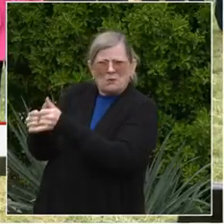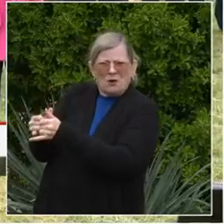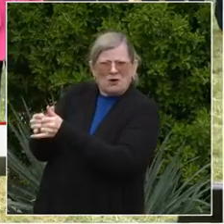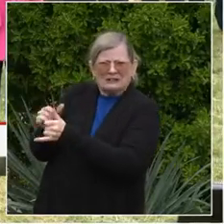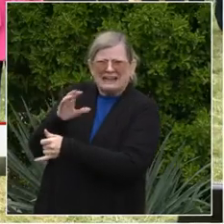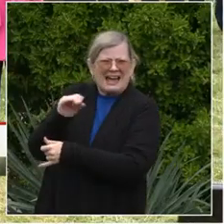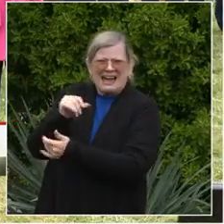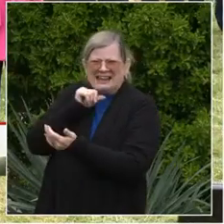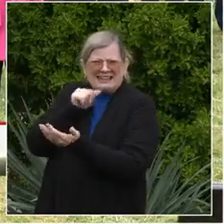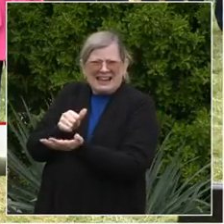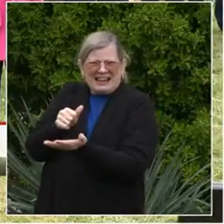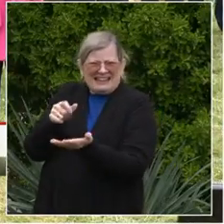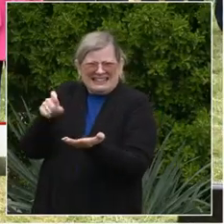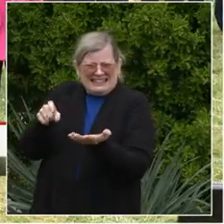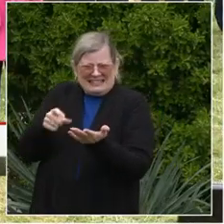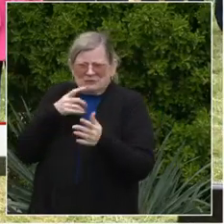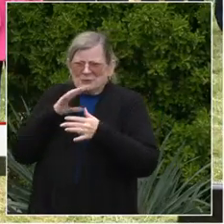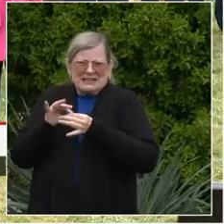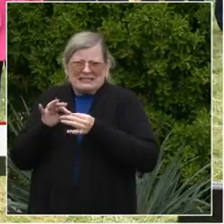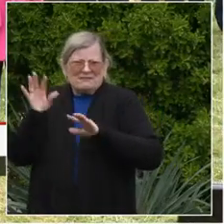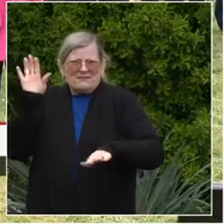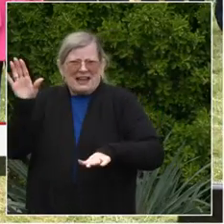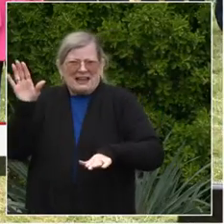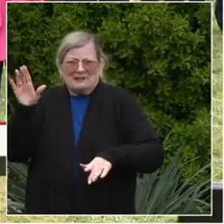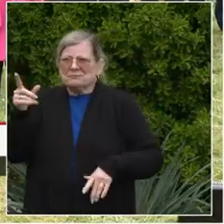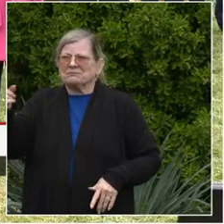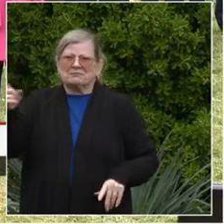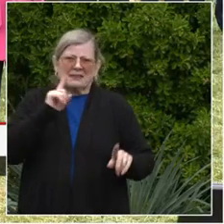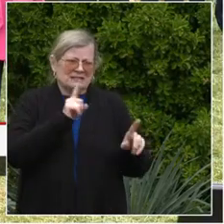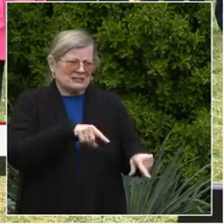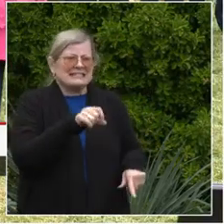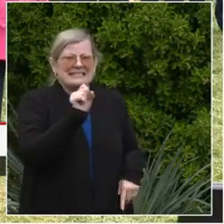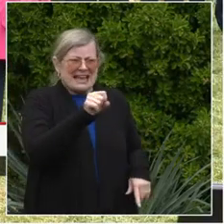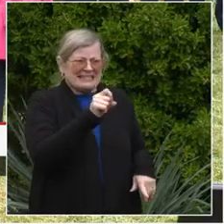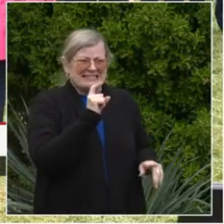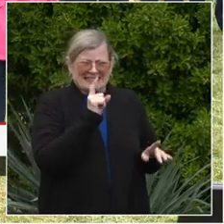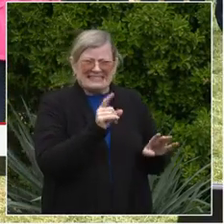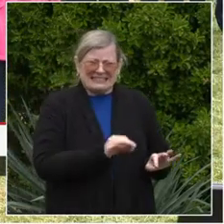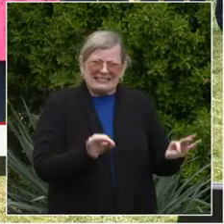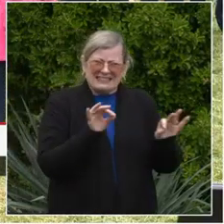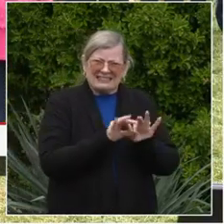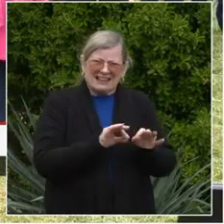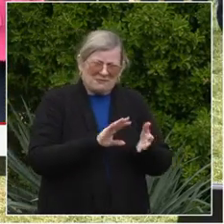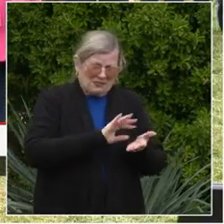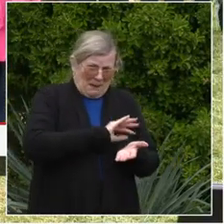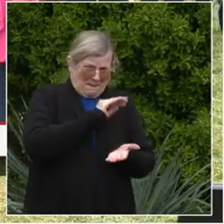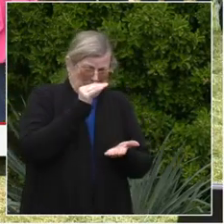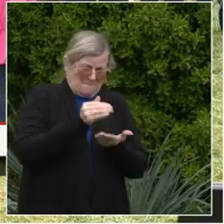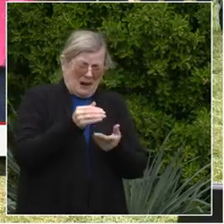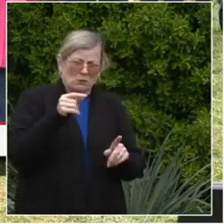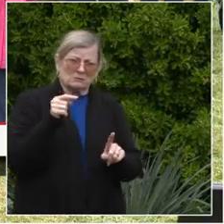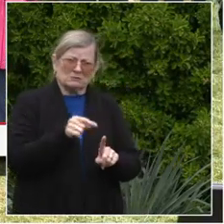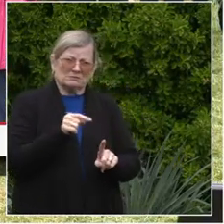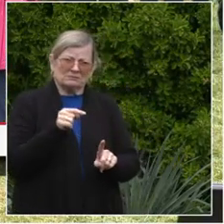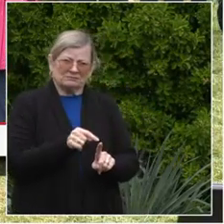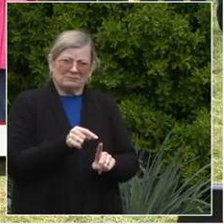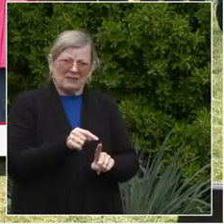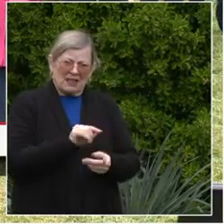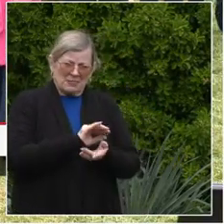having to testify? Yes, that's an important part of it, and the amount, right? The amount. I